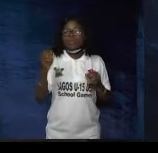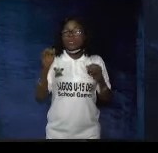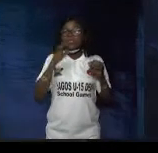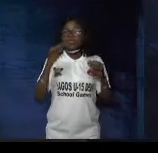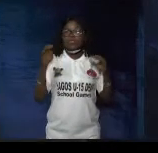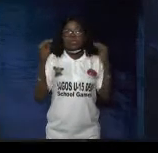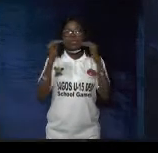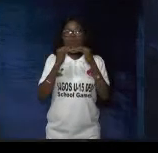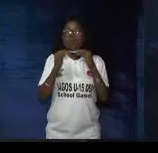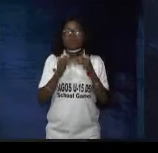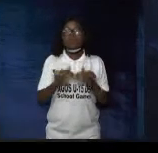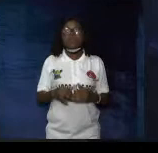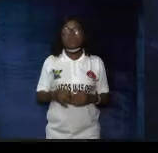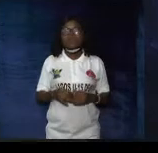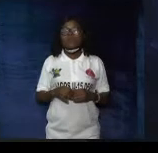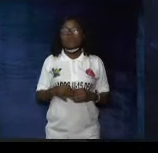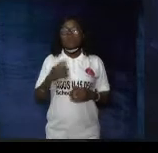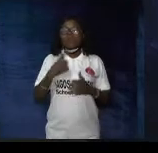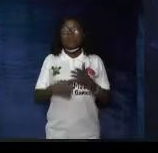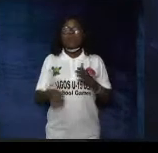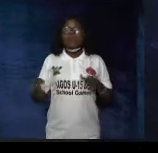be unequal to the other part.